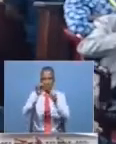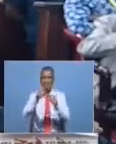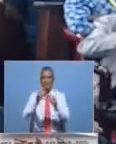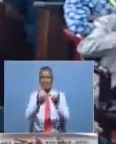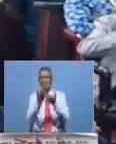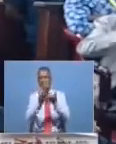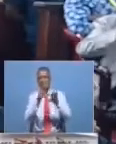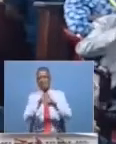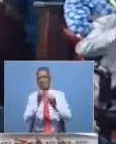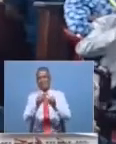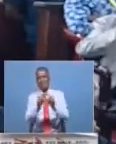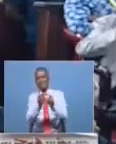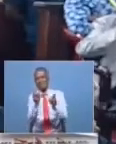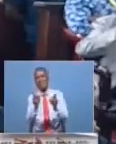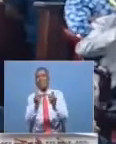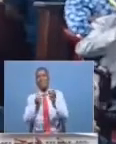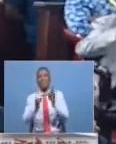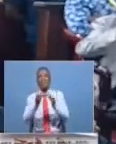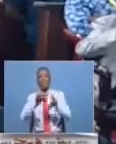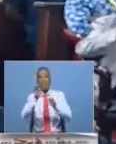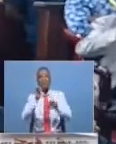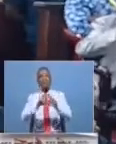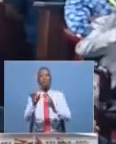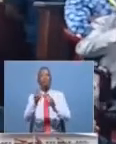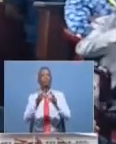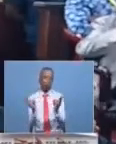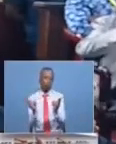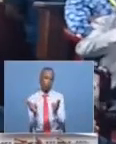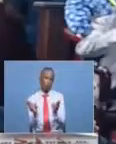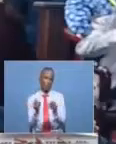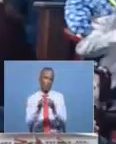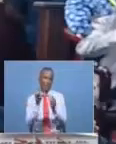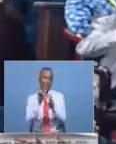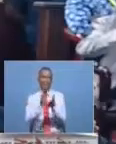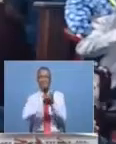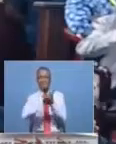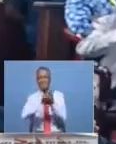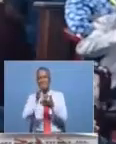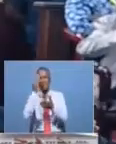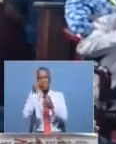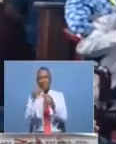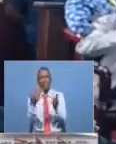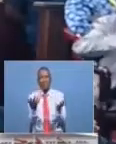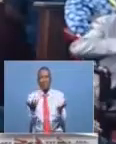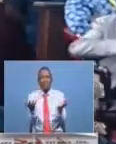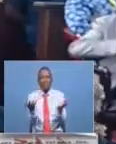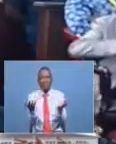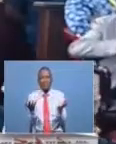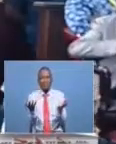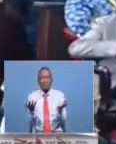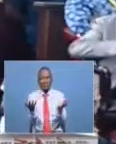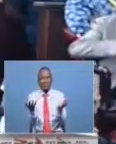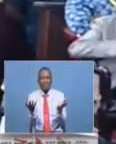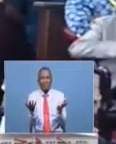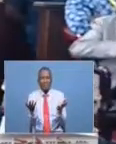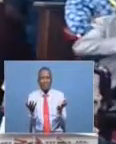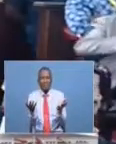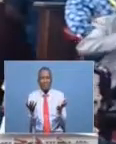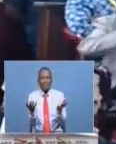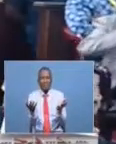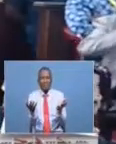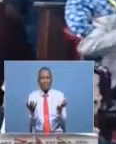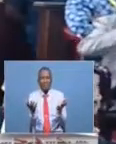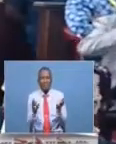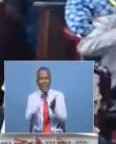is right to do so. That's very clear. So why do they just quote a part of the